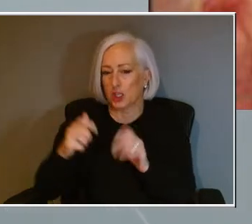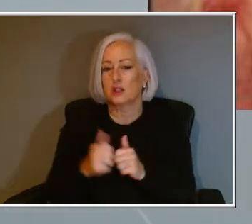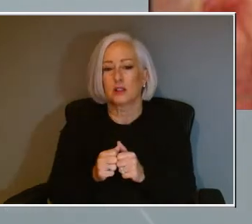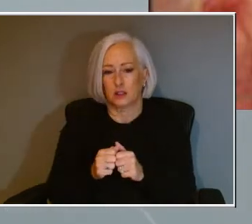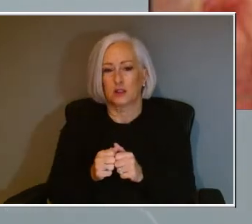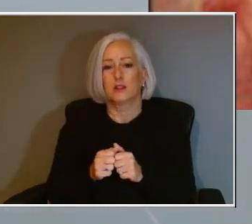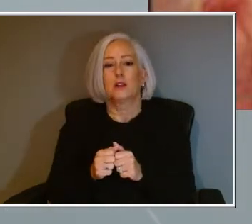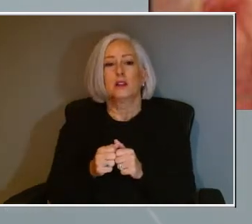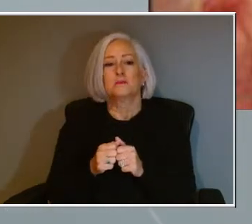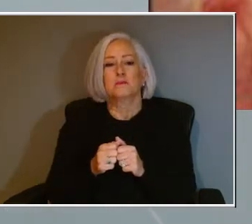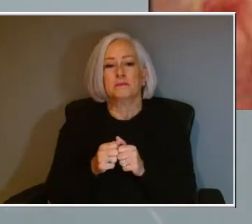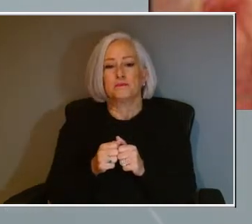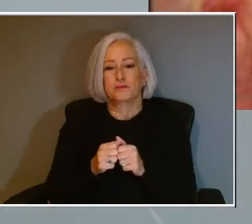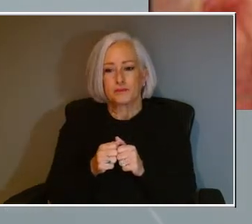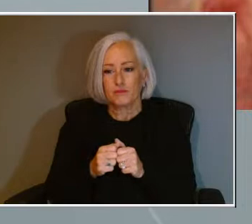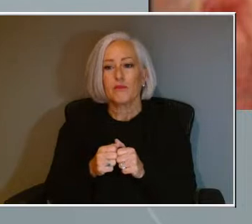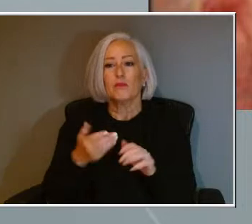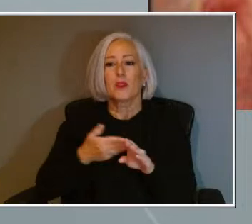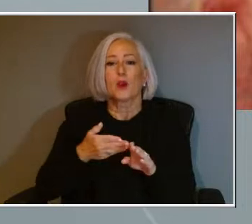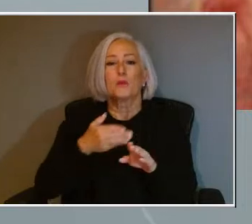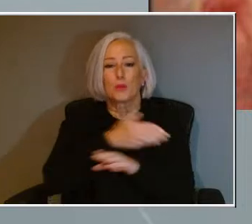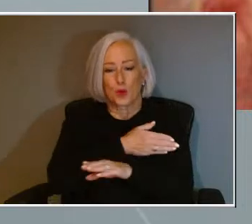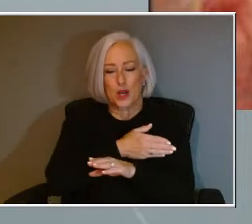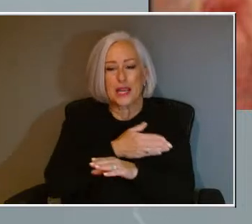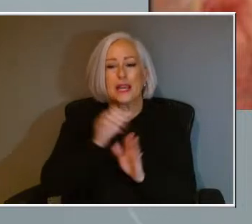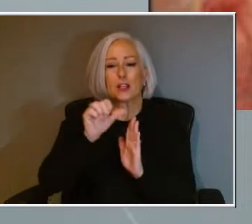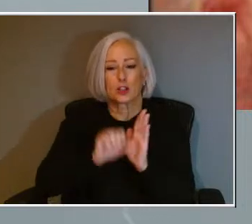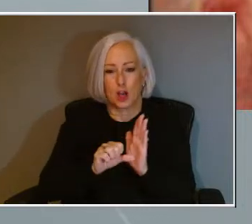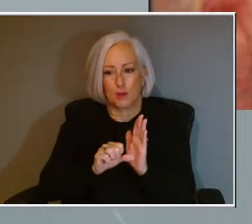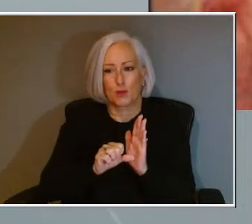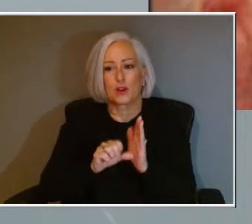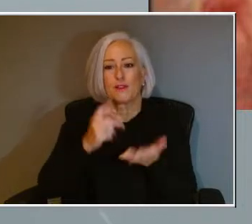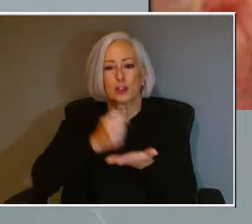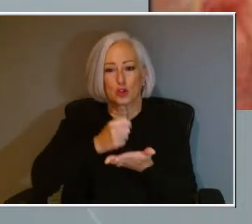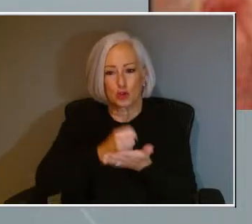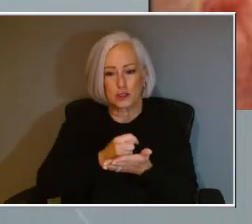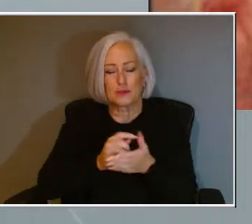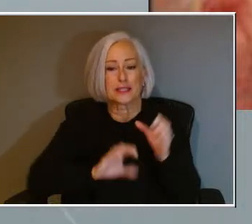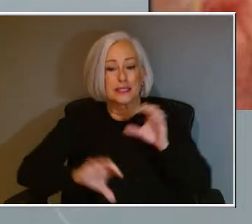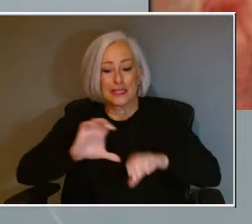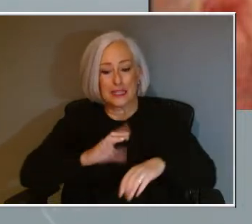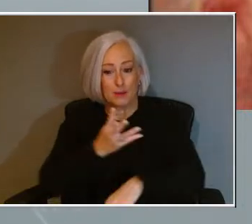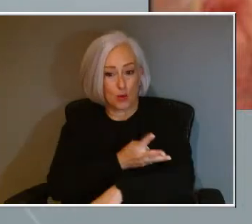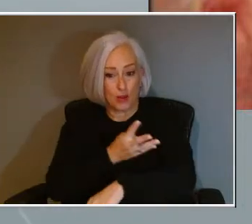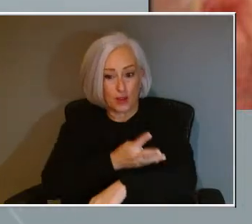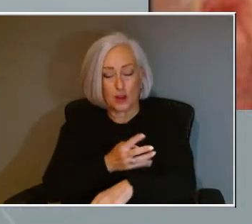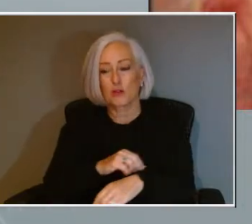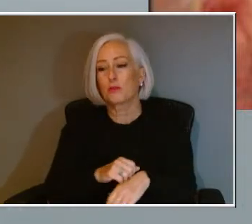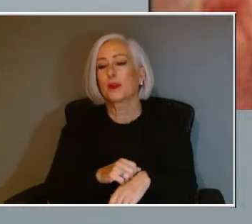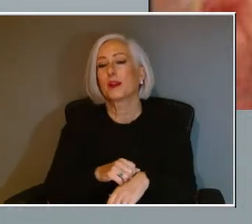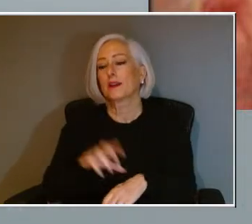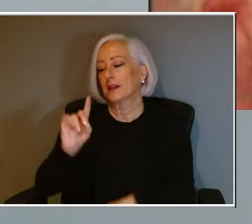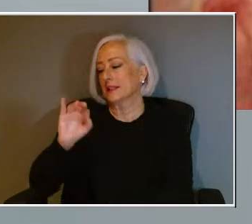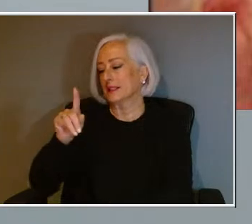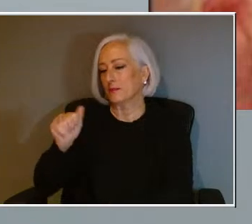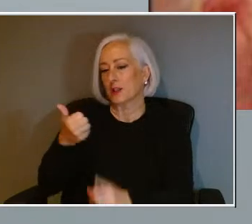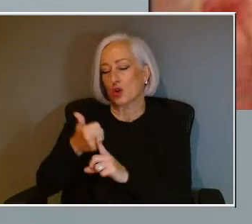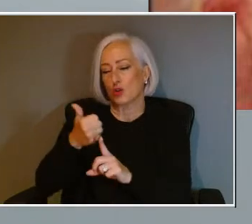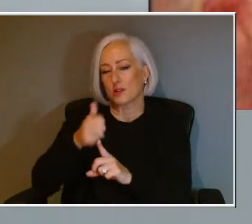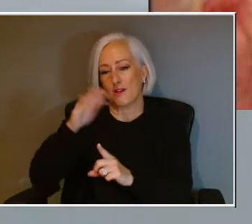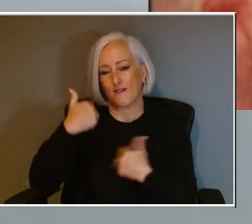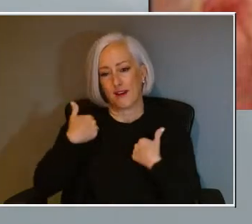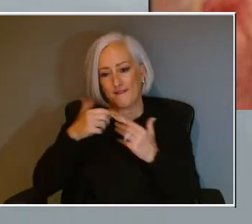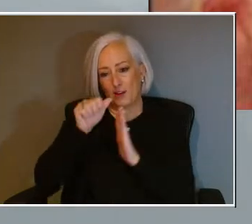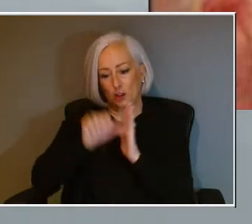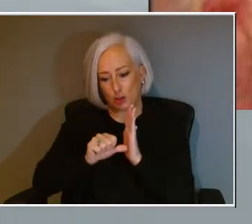undergoing preoperative treatment with radiation, chemotherapy, and then Deepika underwent surgery where the cancer was